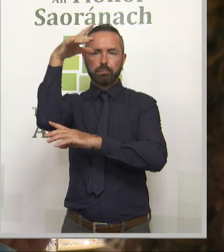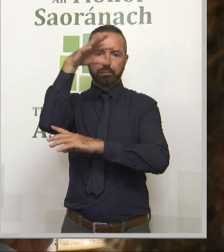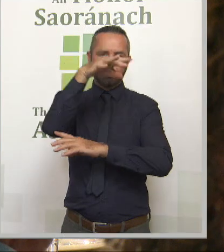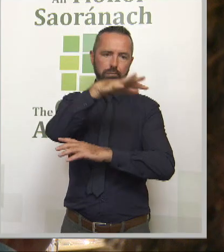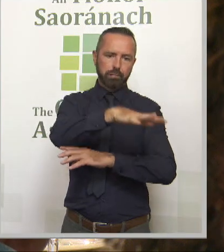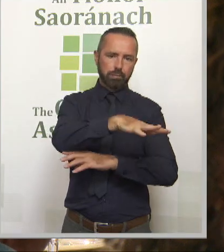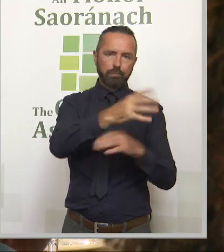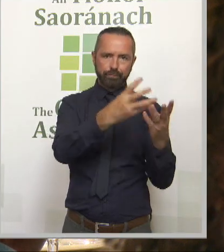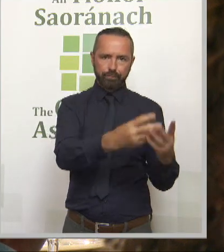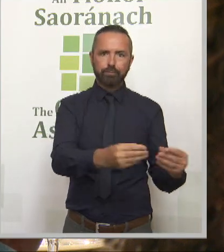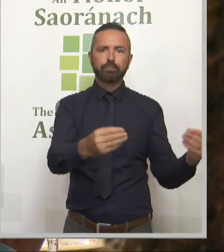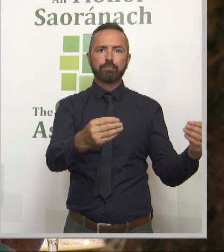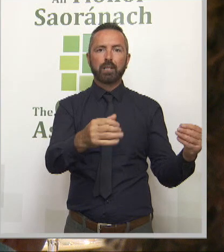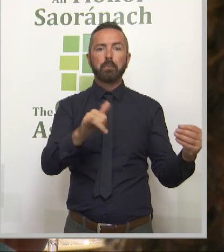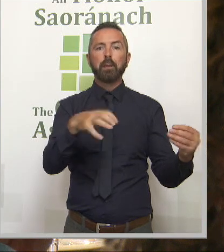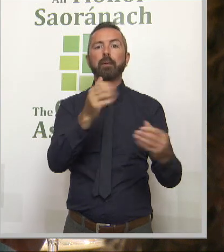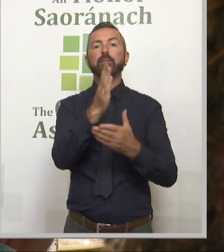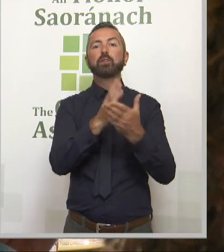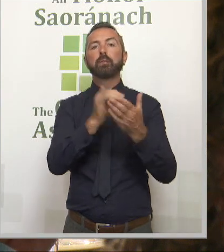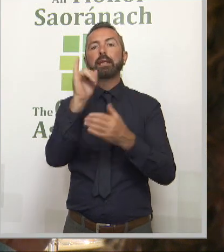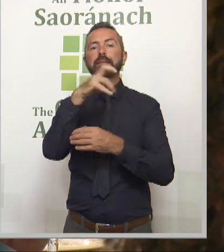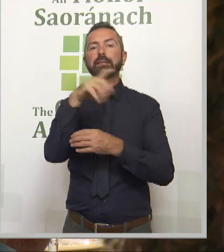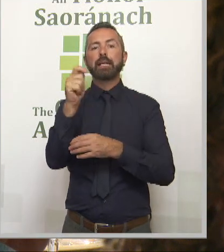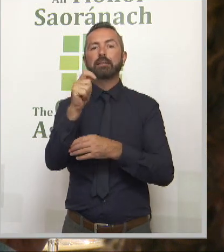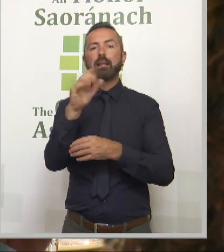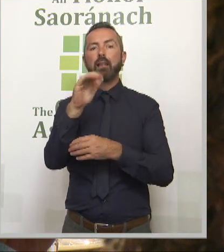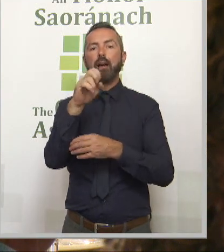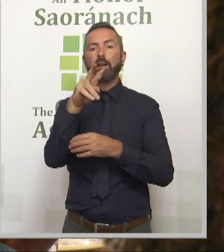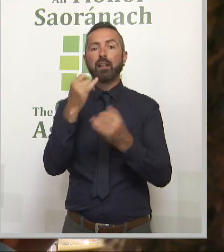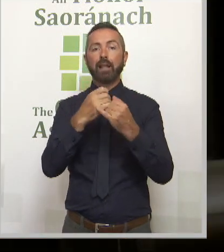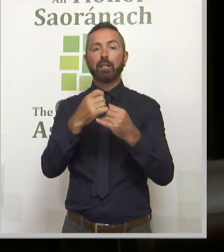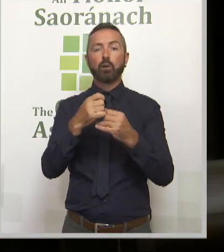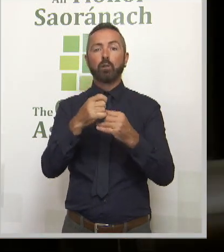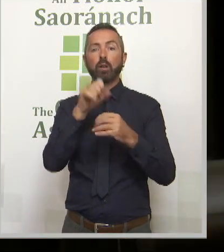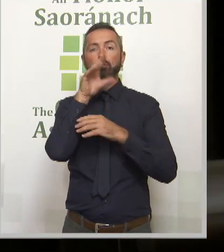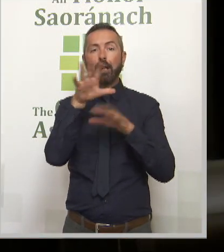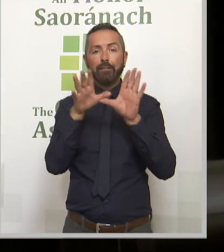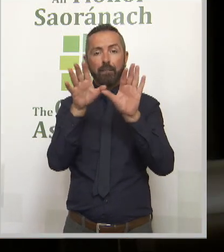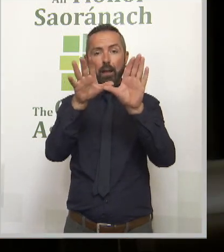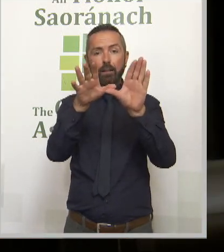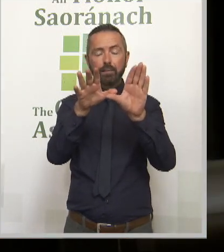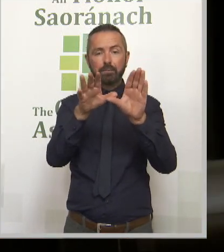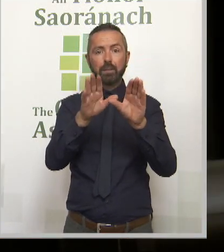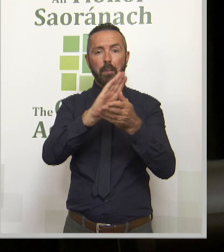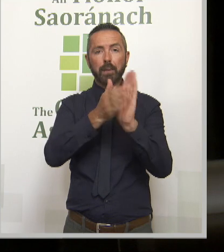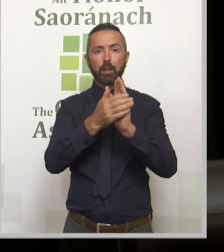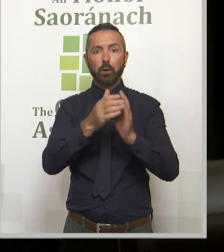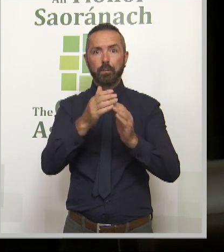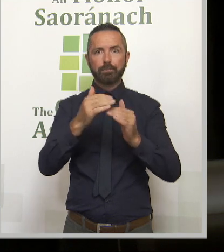It may have insect larvae living in it, like that dragonfly larva, which may hatch into adults that could